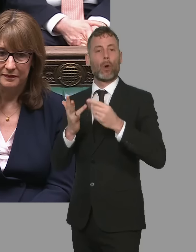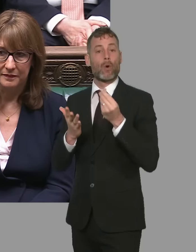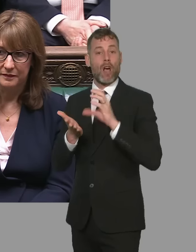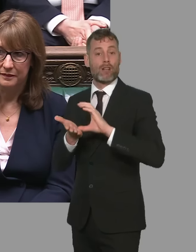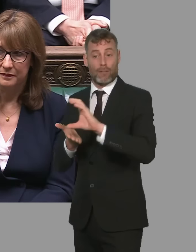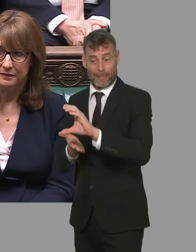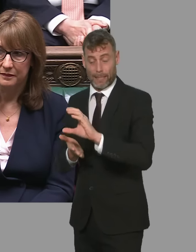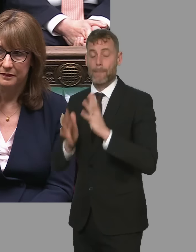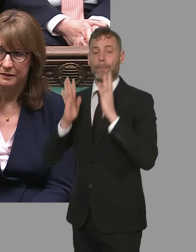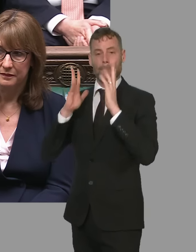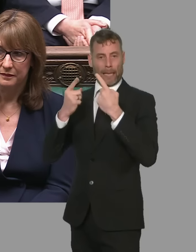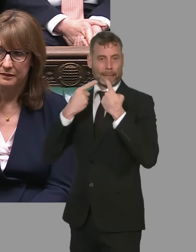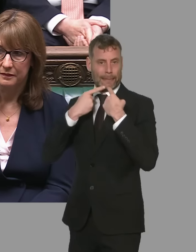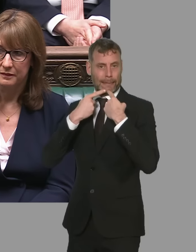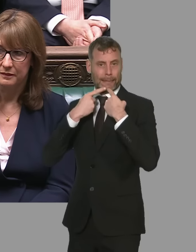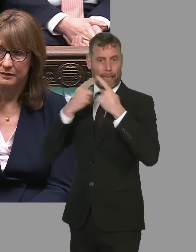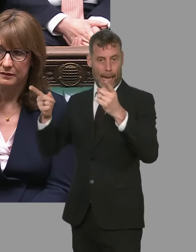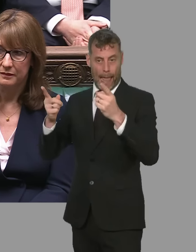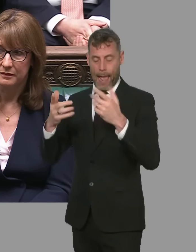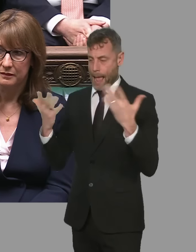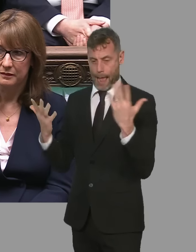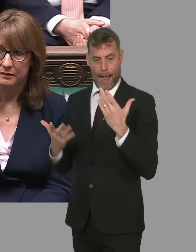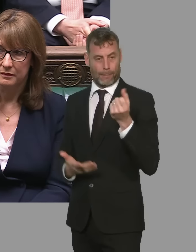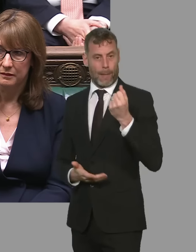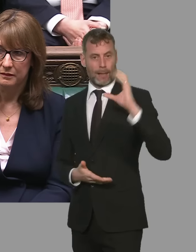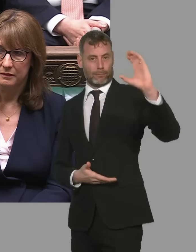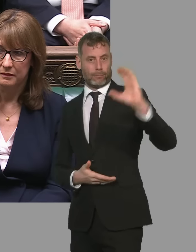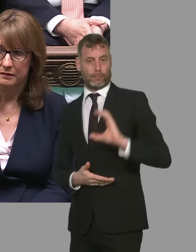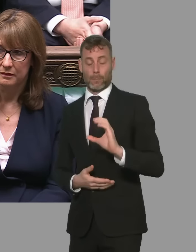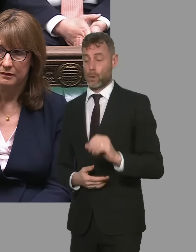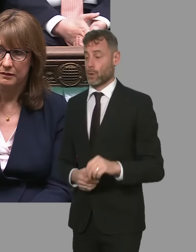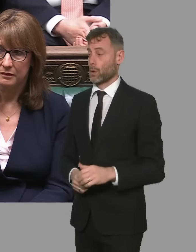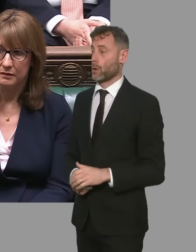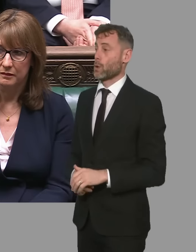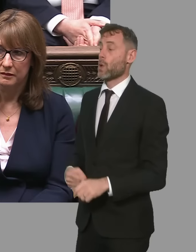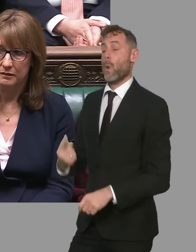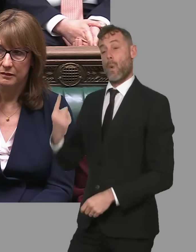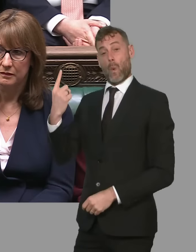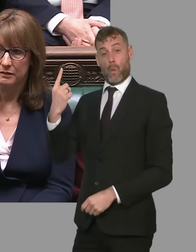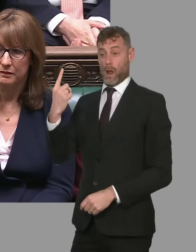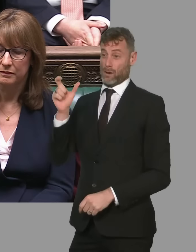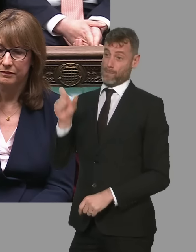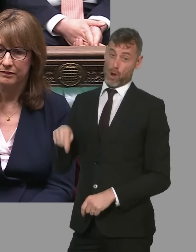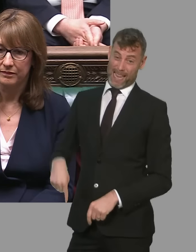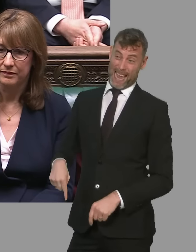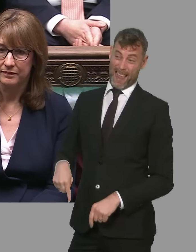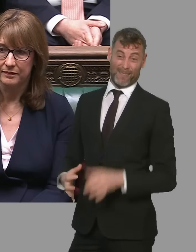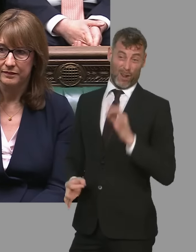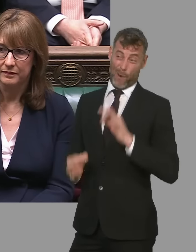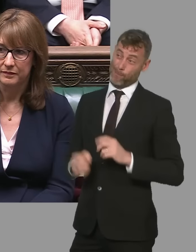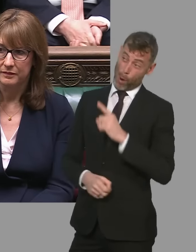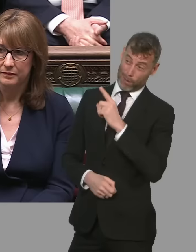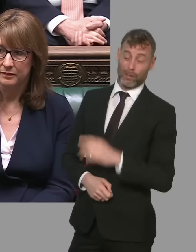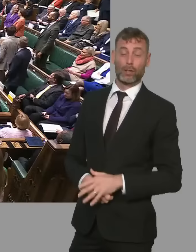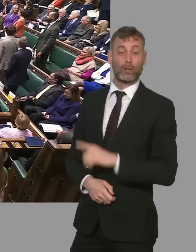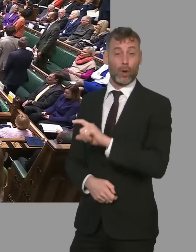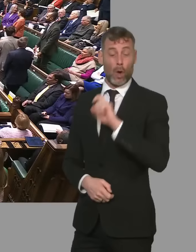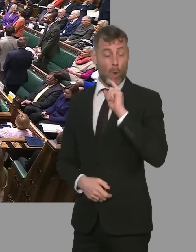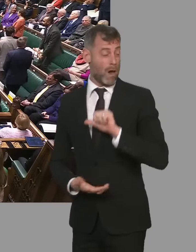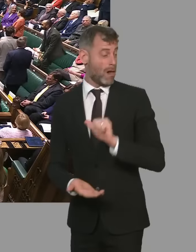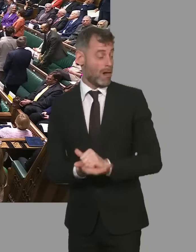shown he will say anything, no matter how divisive, if he's paid to do so. Nigel